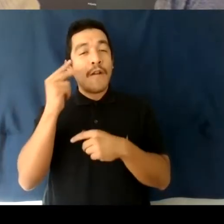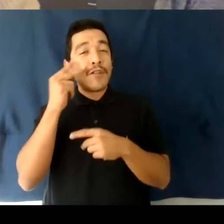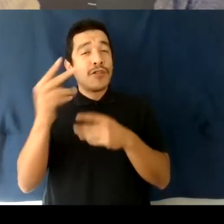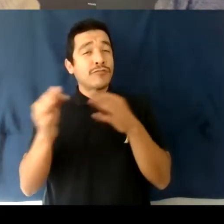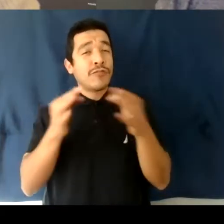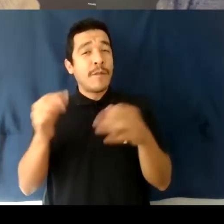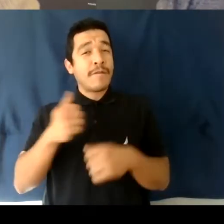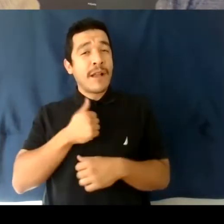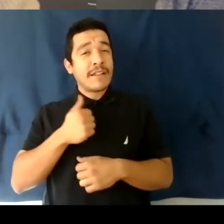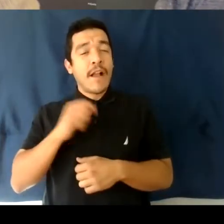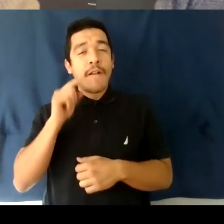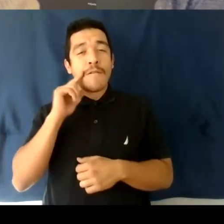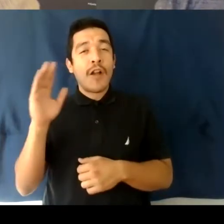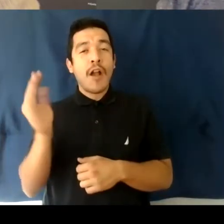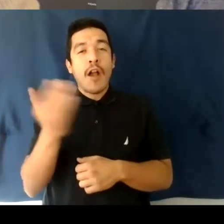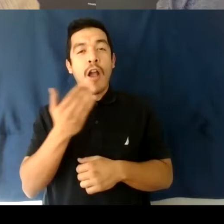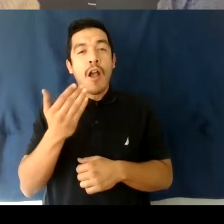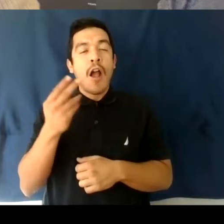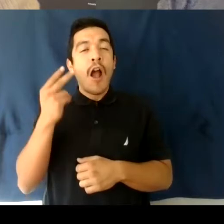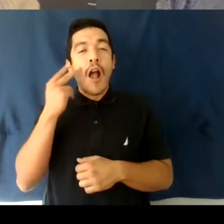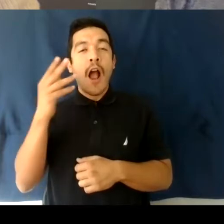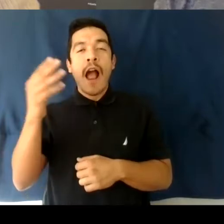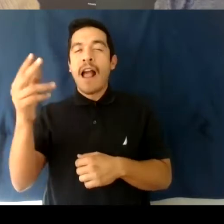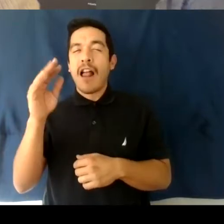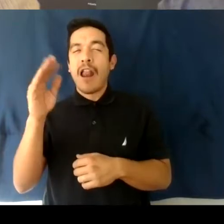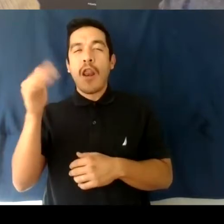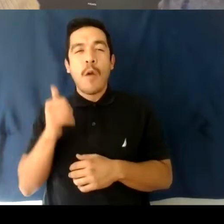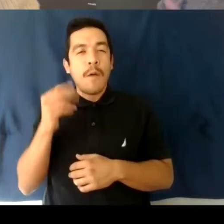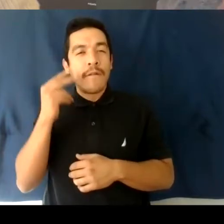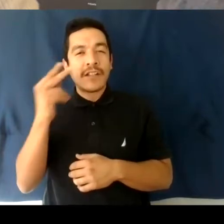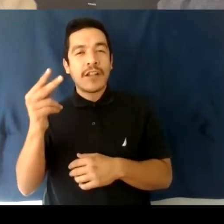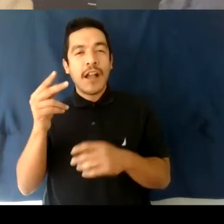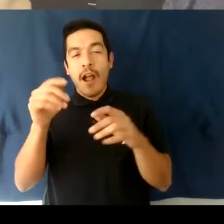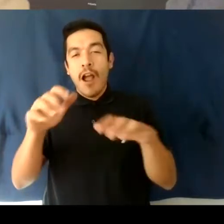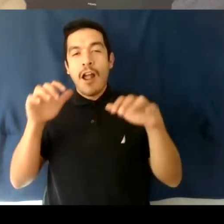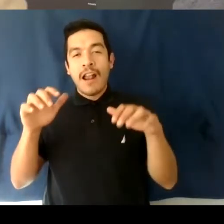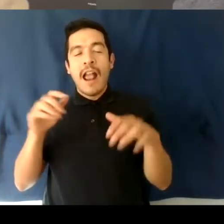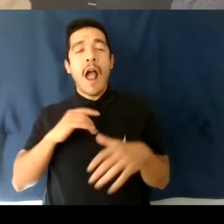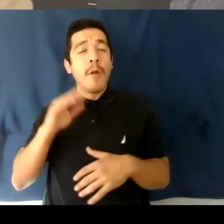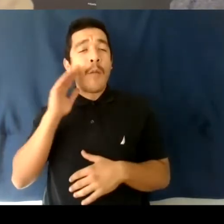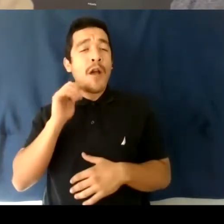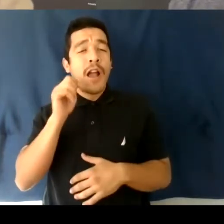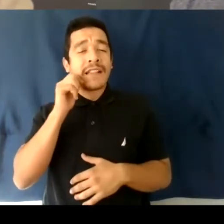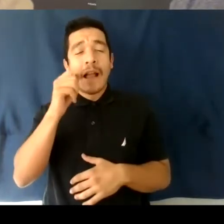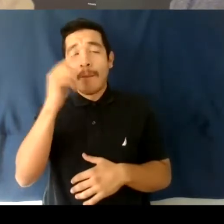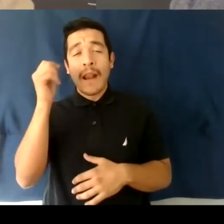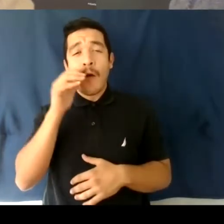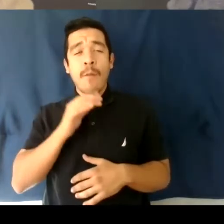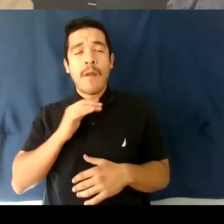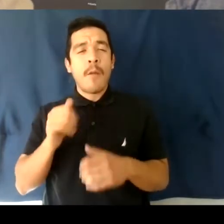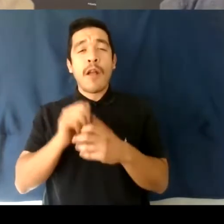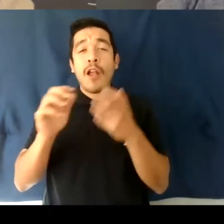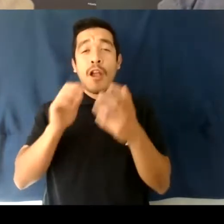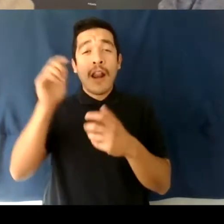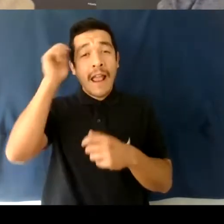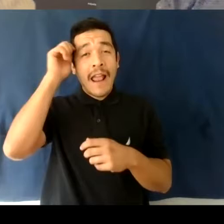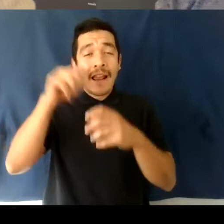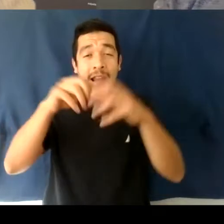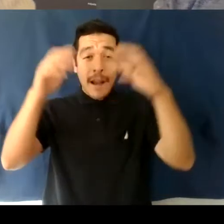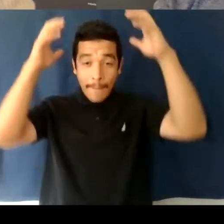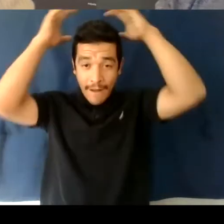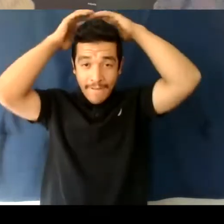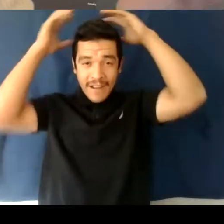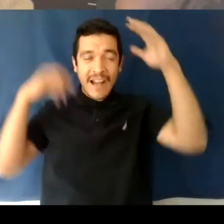of myself for our blind and low vision audiences. I'm a brown skinned Black woman with kinky curly hair and a puff, and I'm wearing